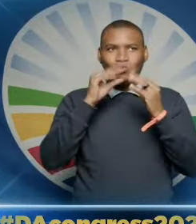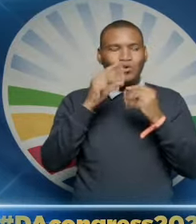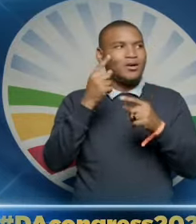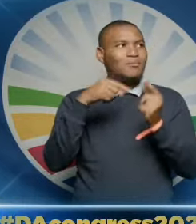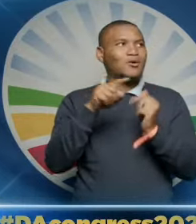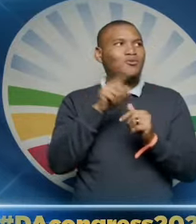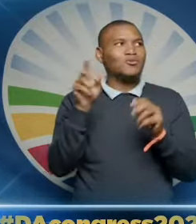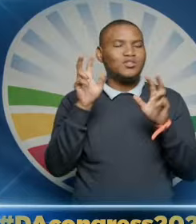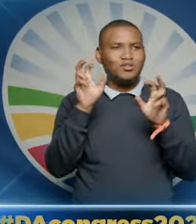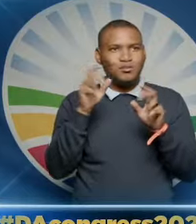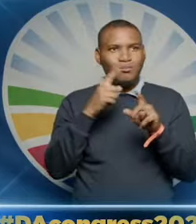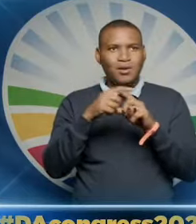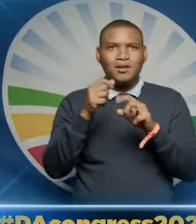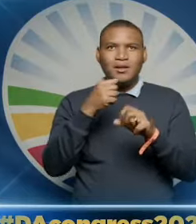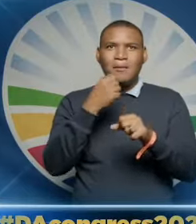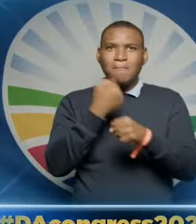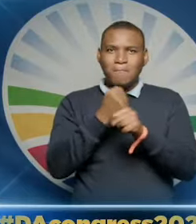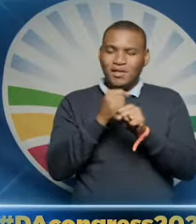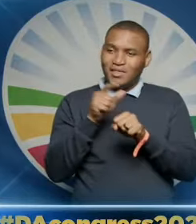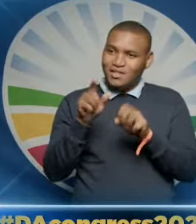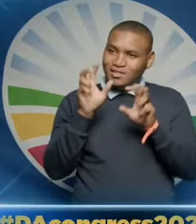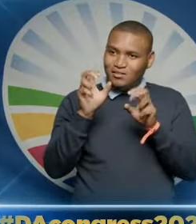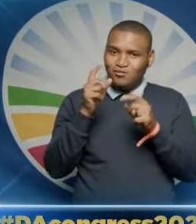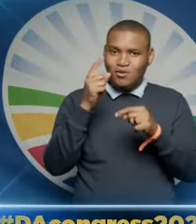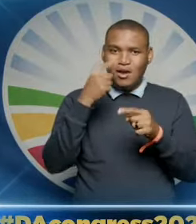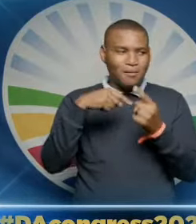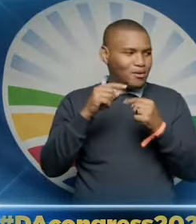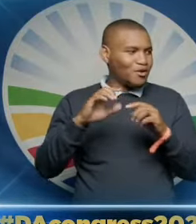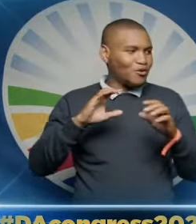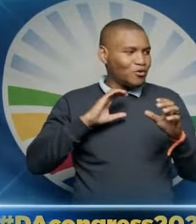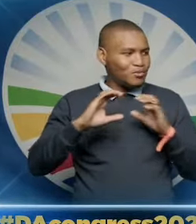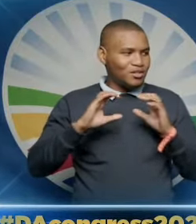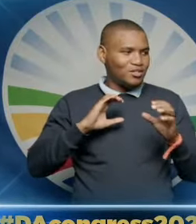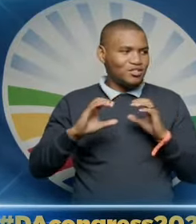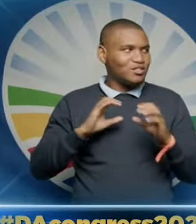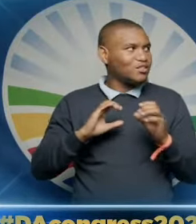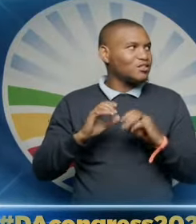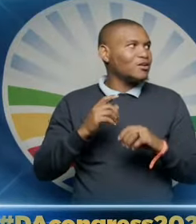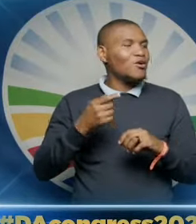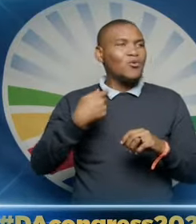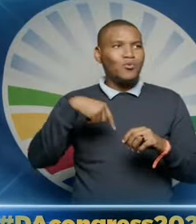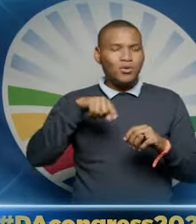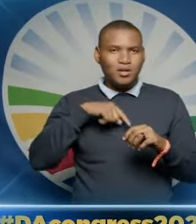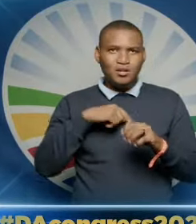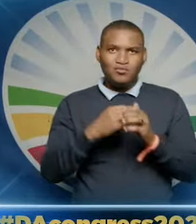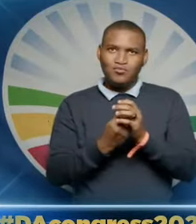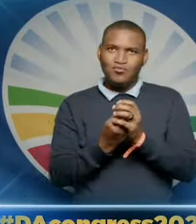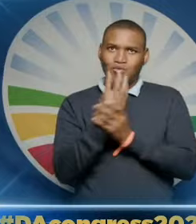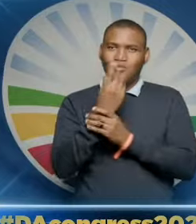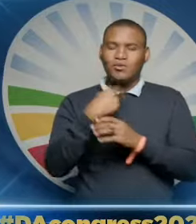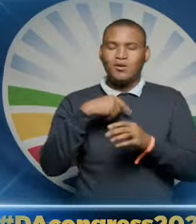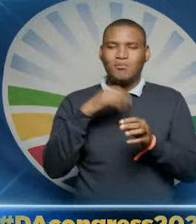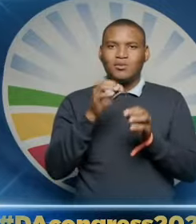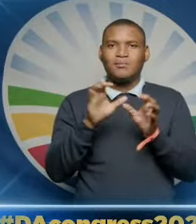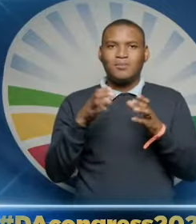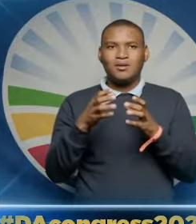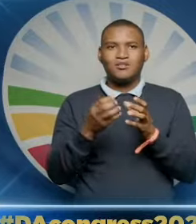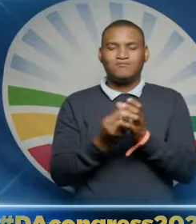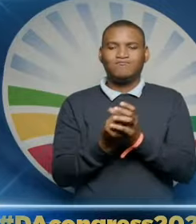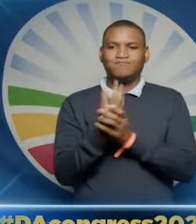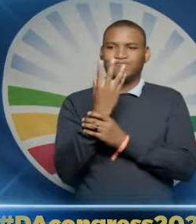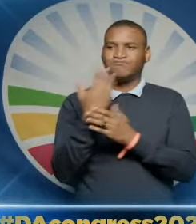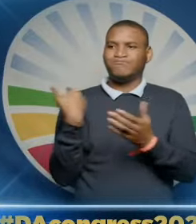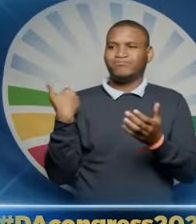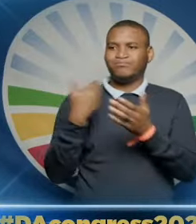them. By making these the issues of our communication, we've already grown our party substantially since